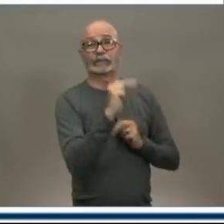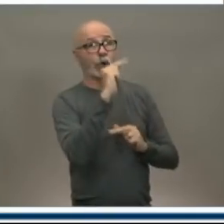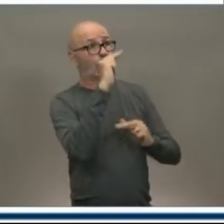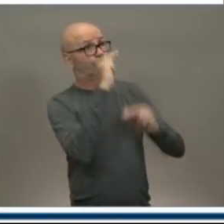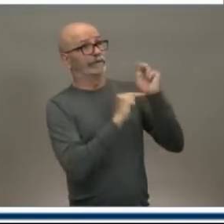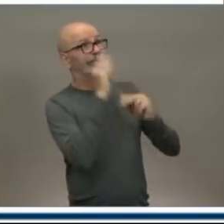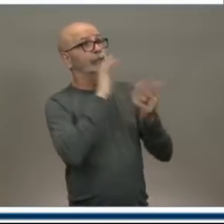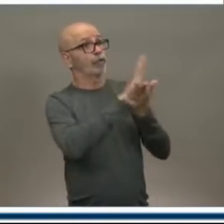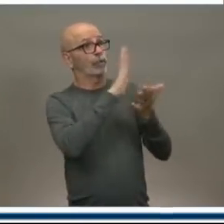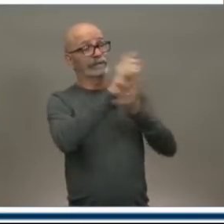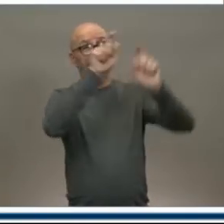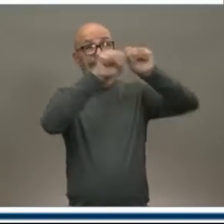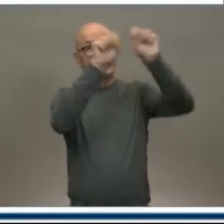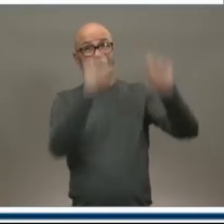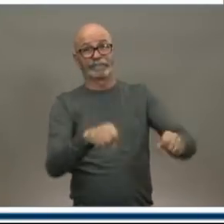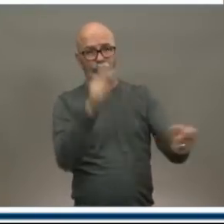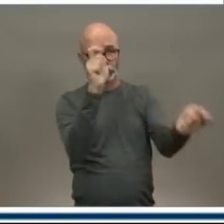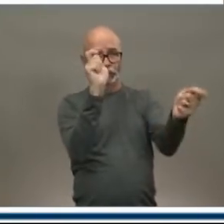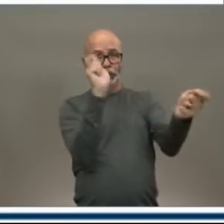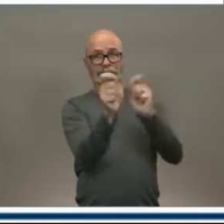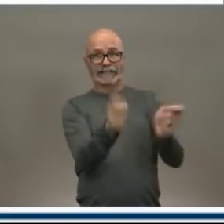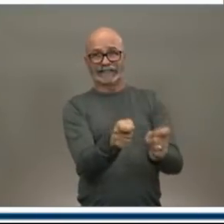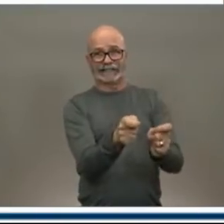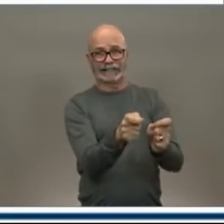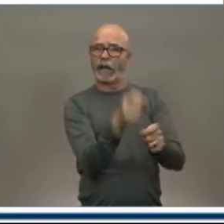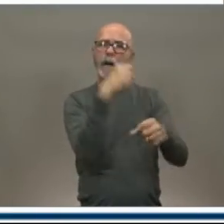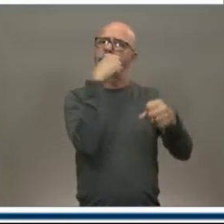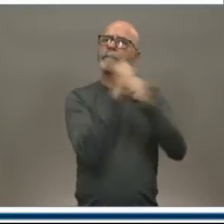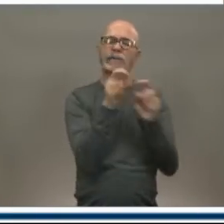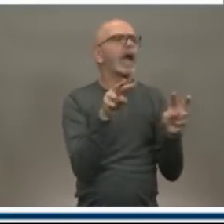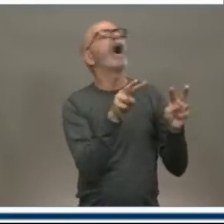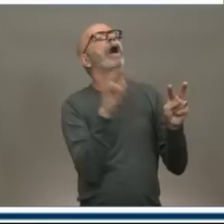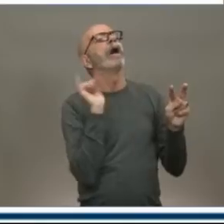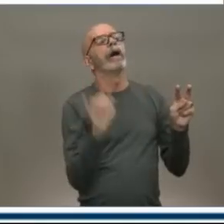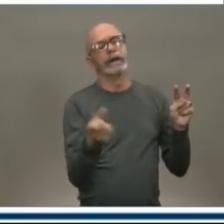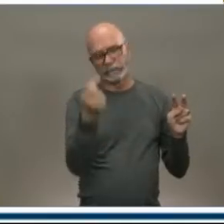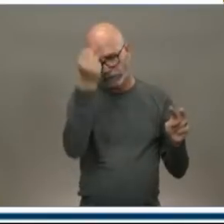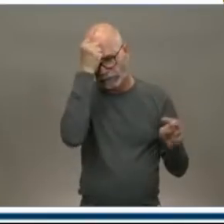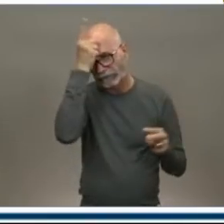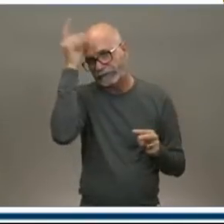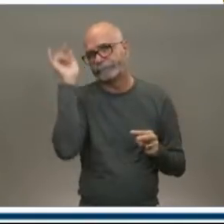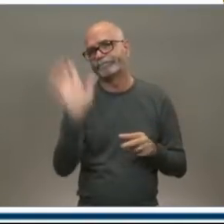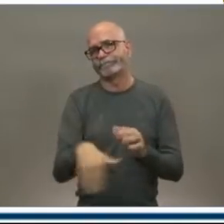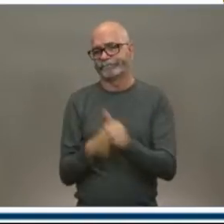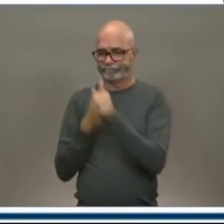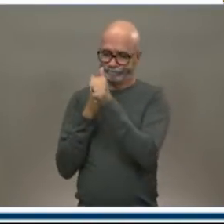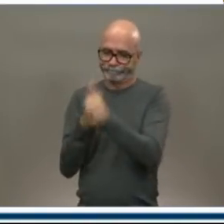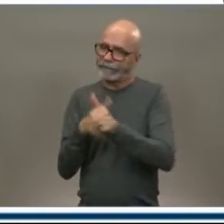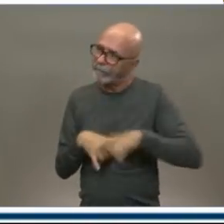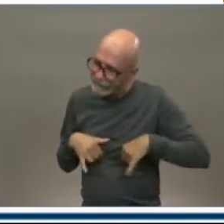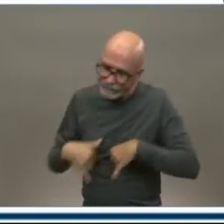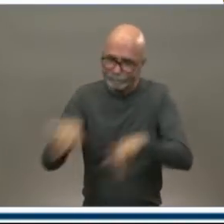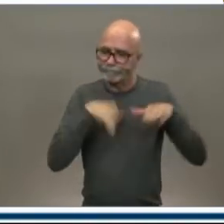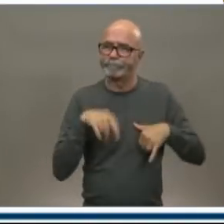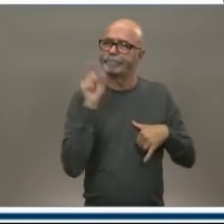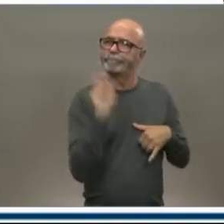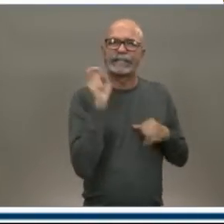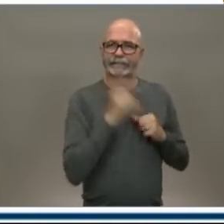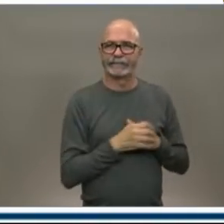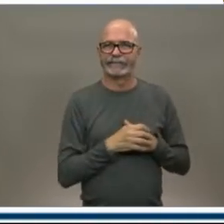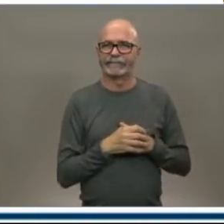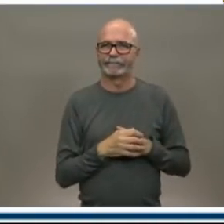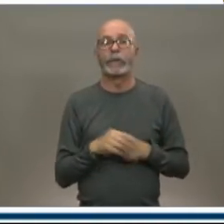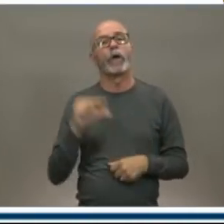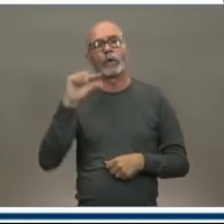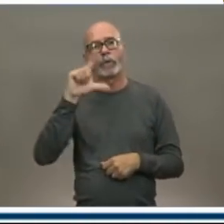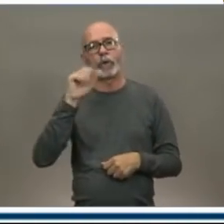it's important that they follow the rules like everybody else? Next question will go to Elizabeth McSheffrey with Global. Thank you. Dr.